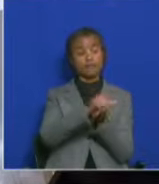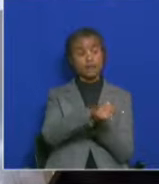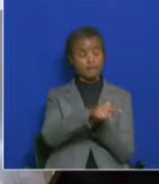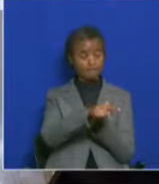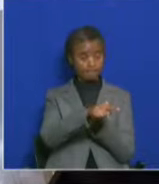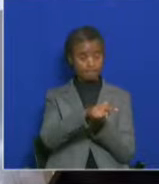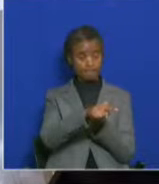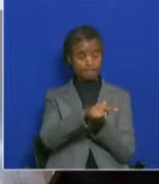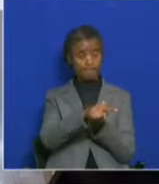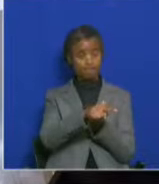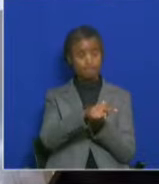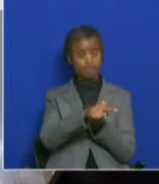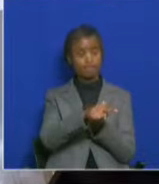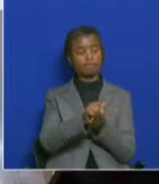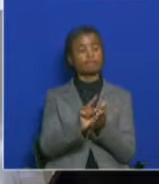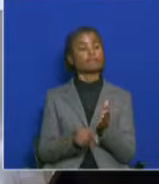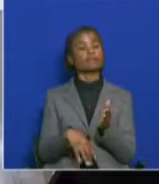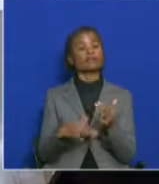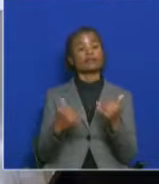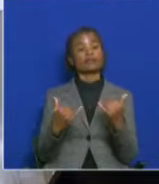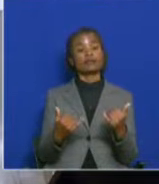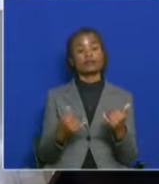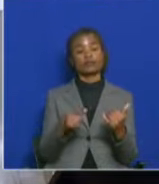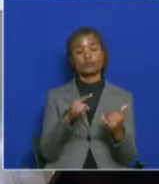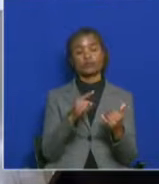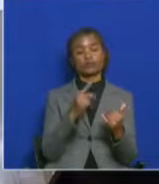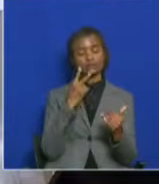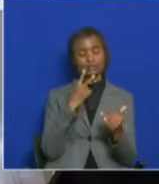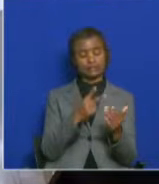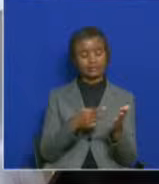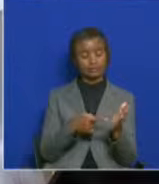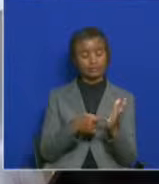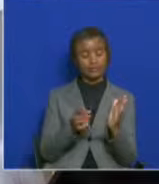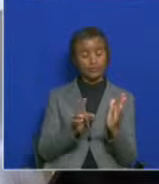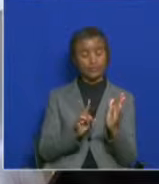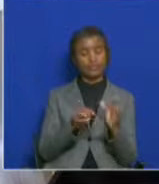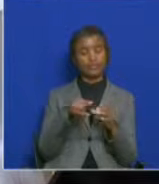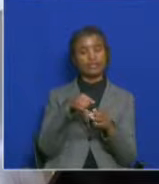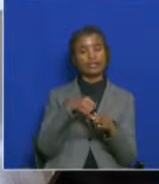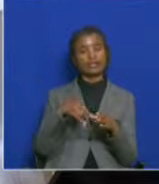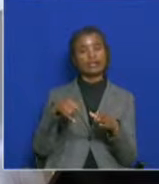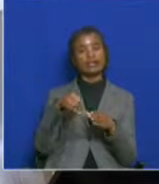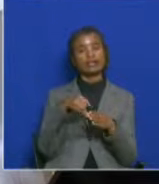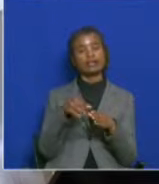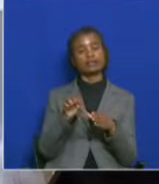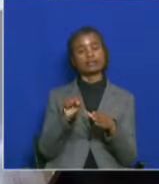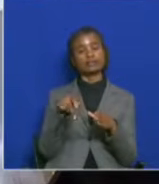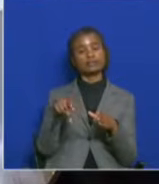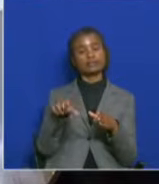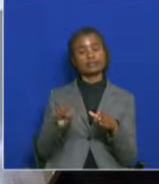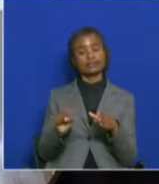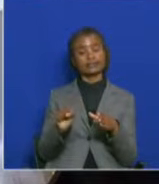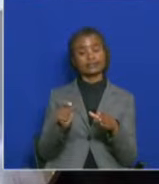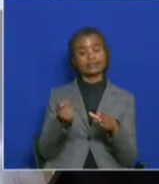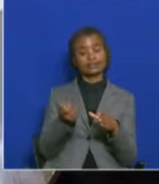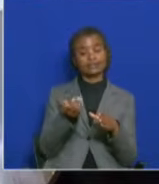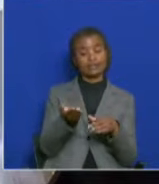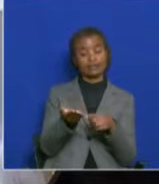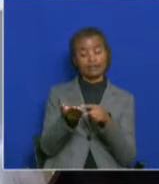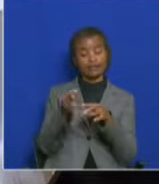What this is a copy of the internal SAPS tender decision that recommends